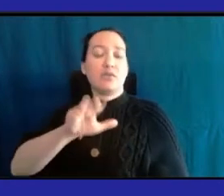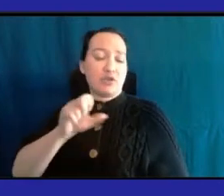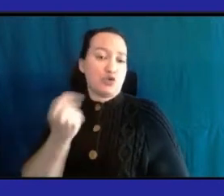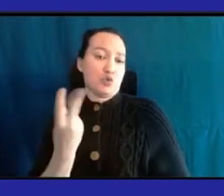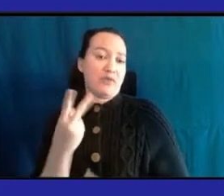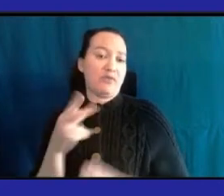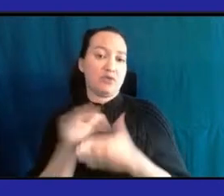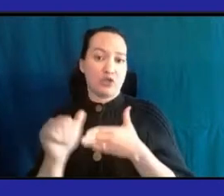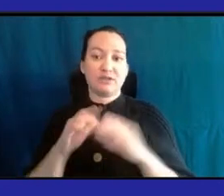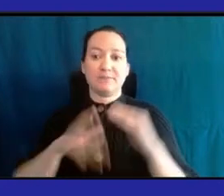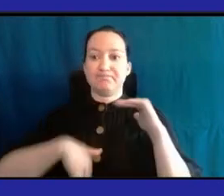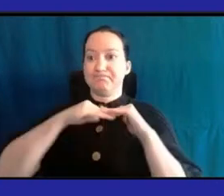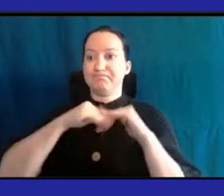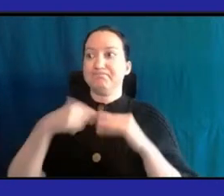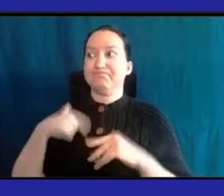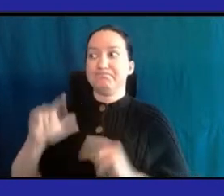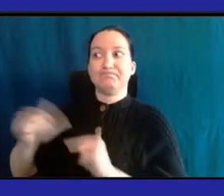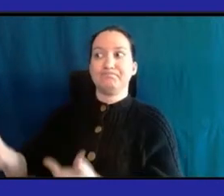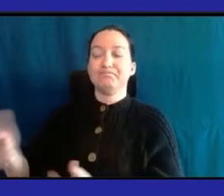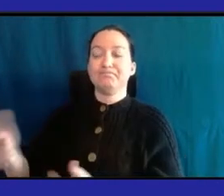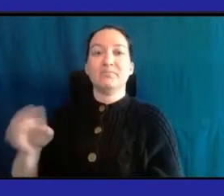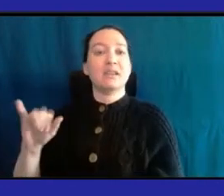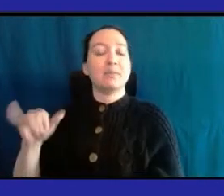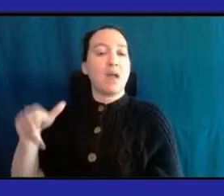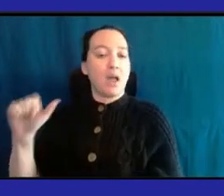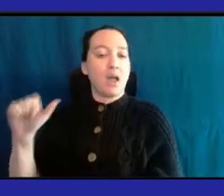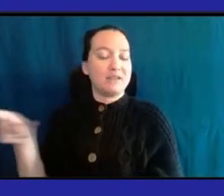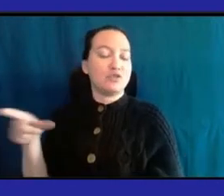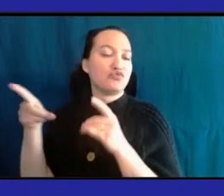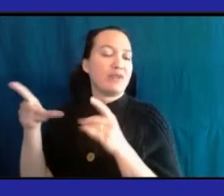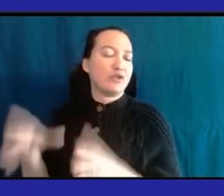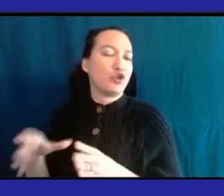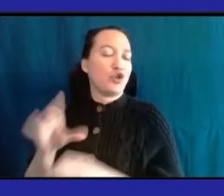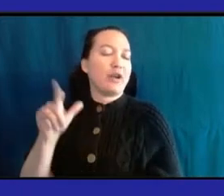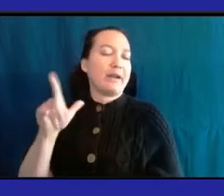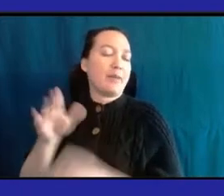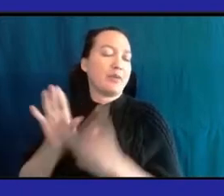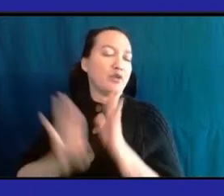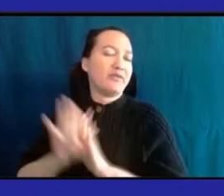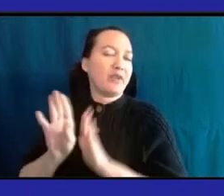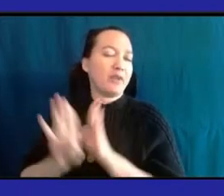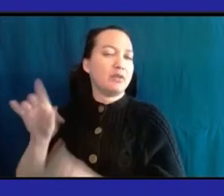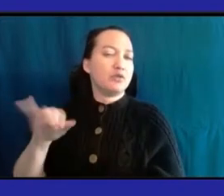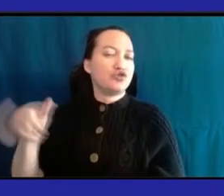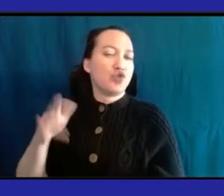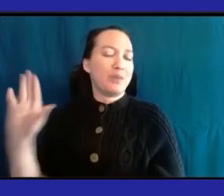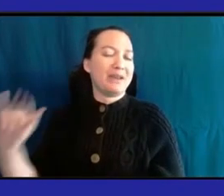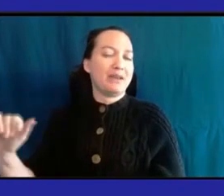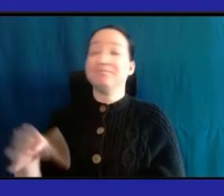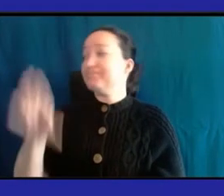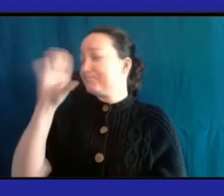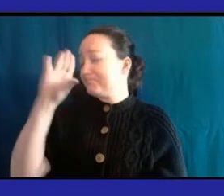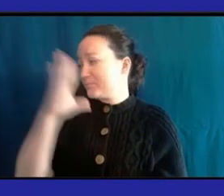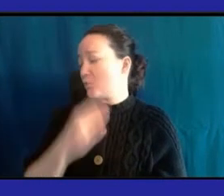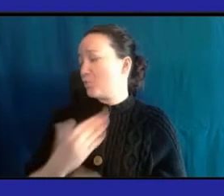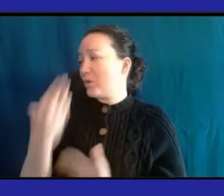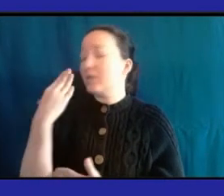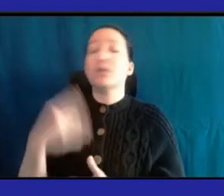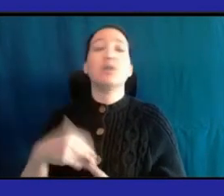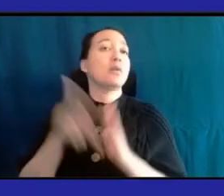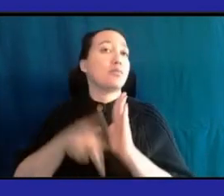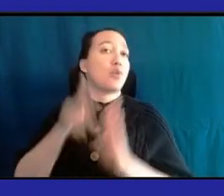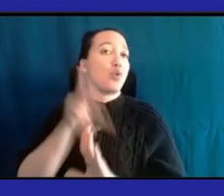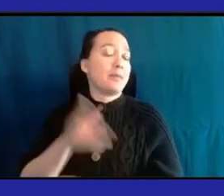$8,769,312. And with that, I'll hand it over to Hiba Hadid, who is our Director of Capital Development at Jacobi. Good morning. So for the program